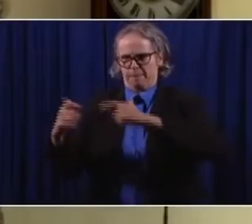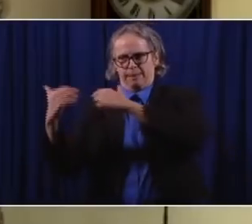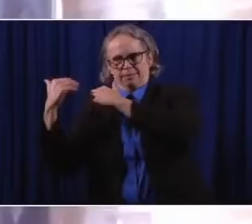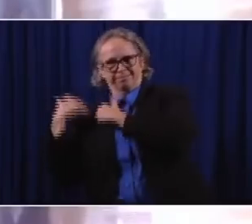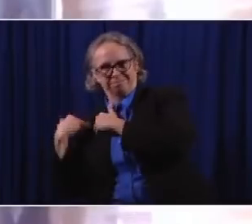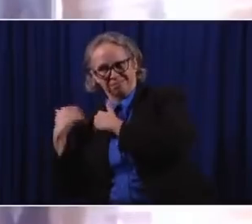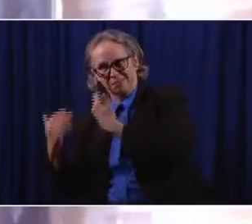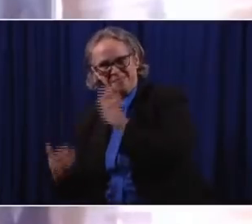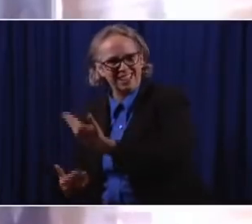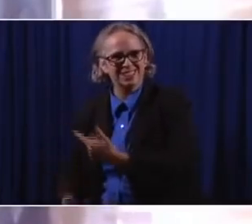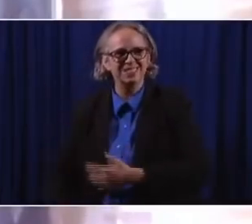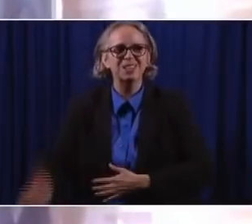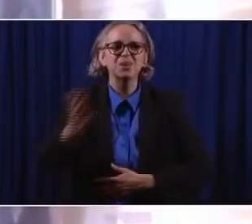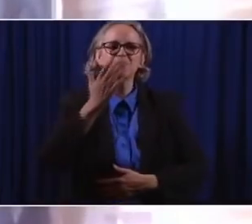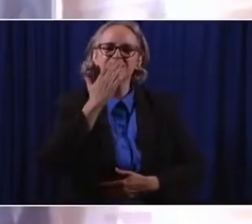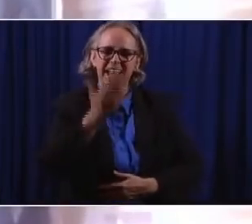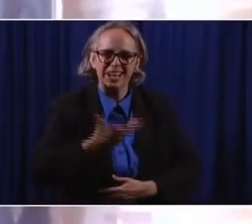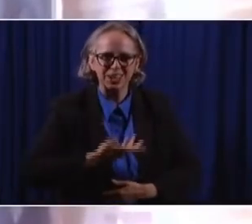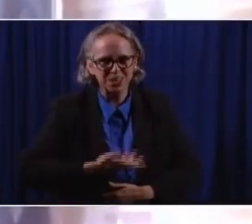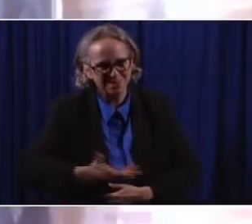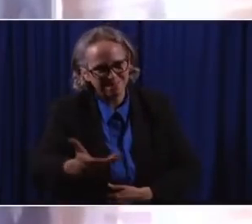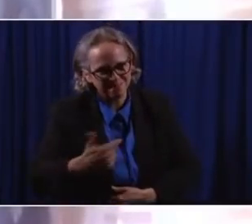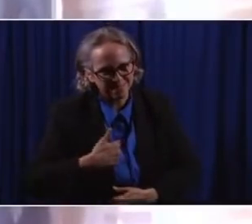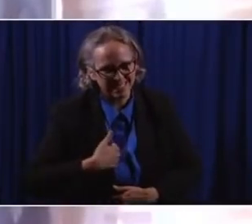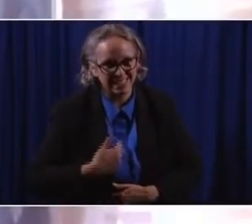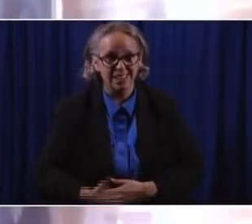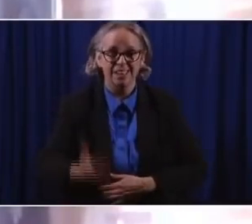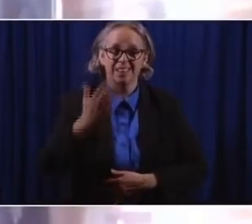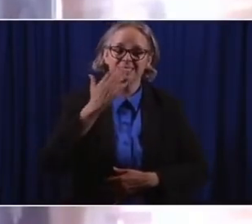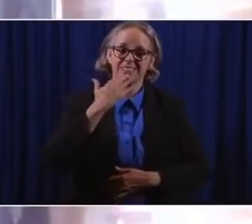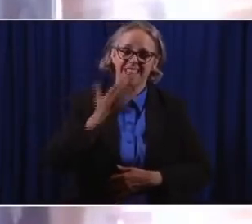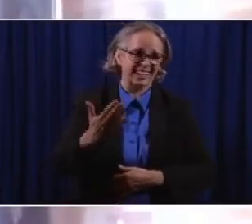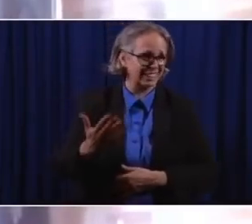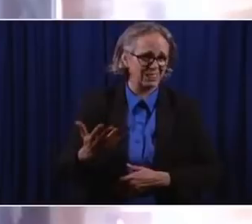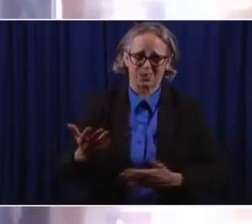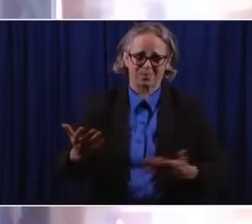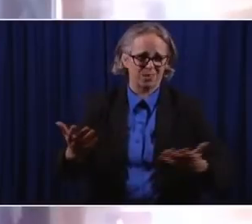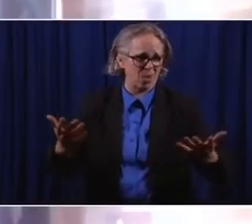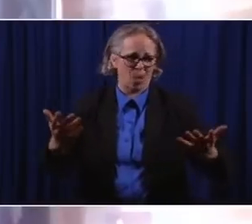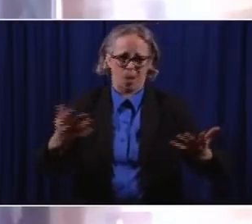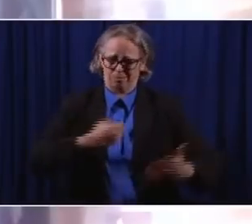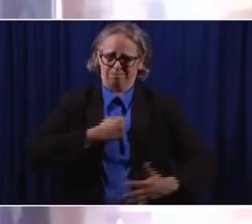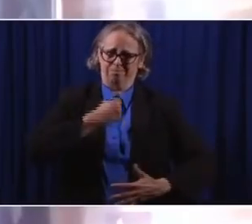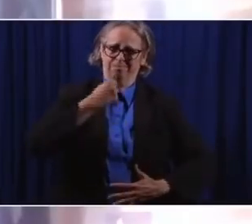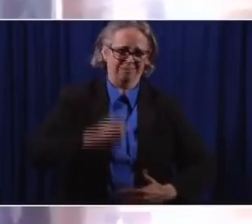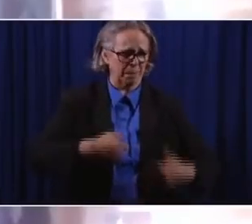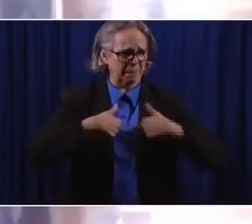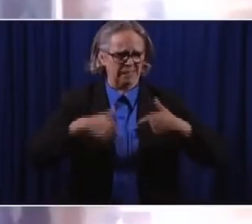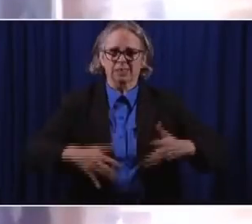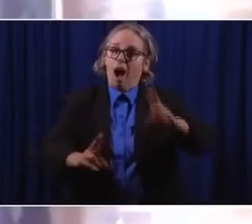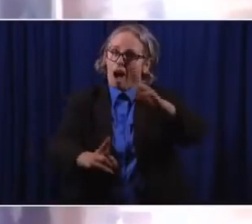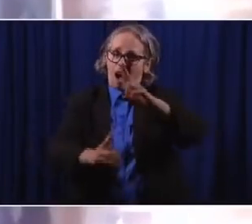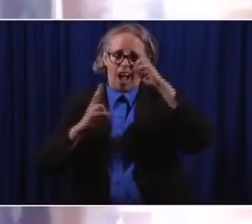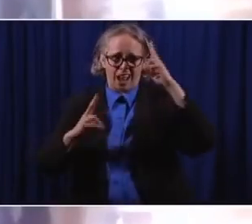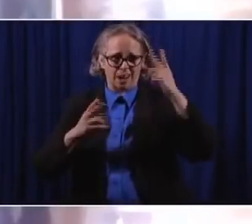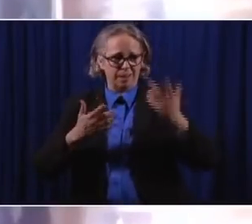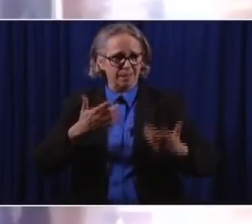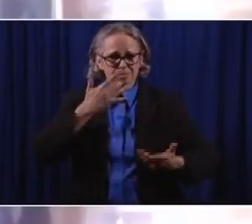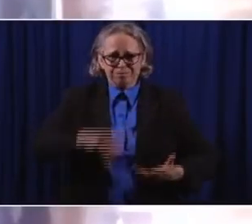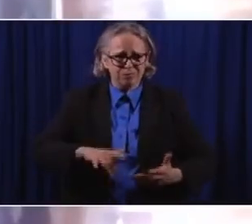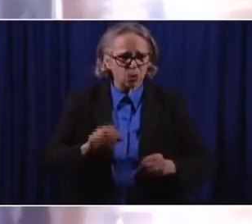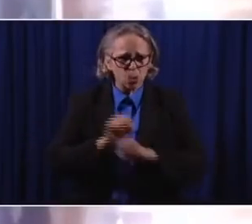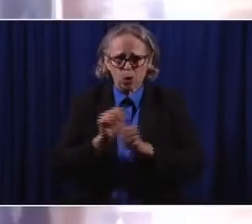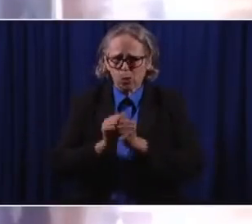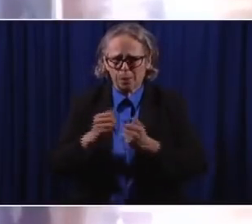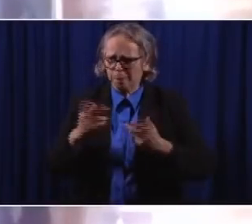Thank you for having me, and thank you for bringing me on. I feel very honored and privileged to work with the people that I'm currently working with